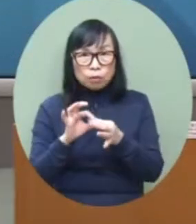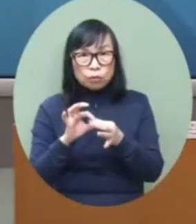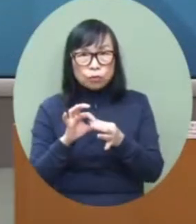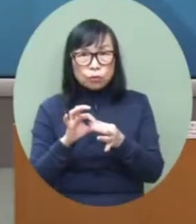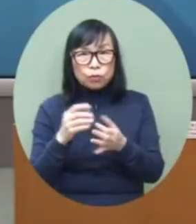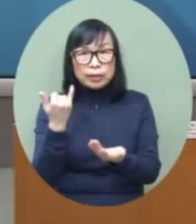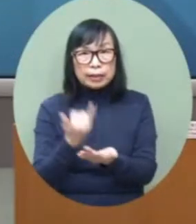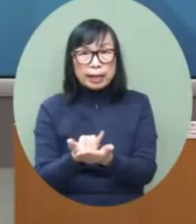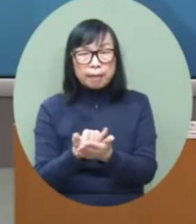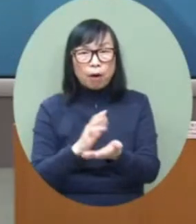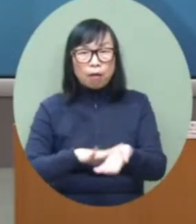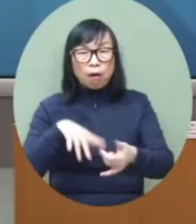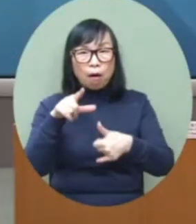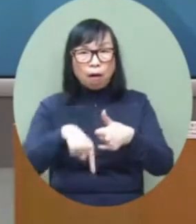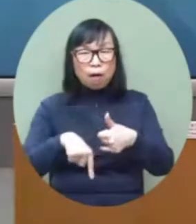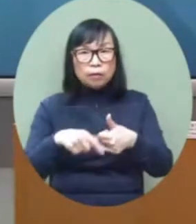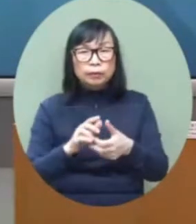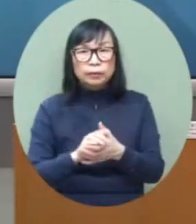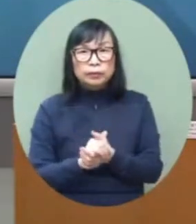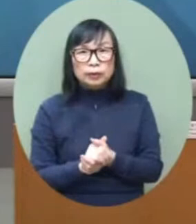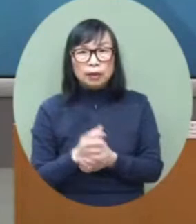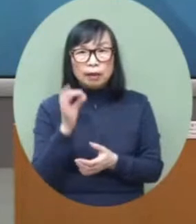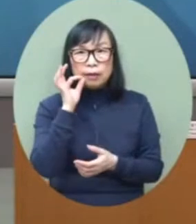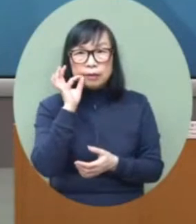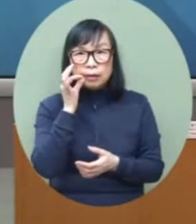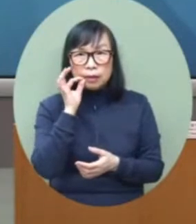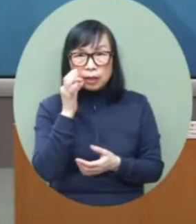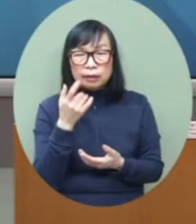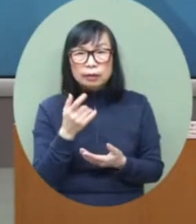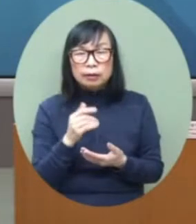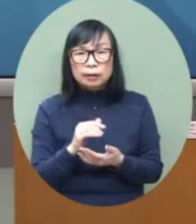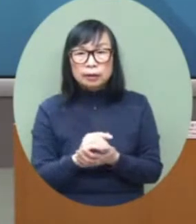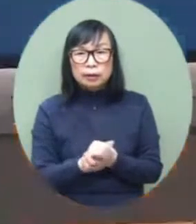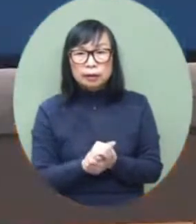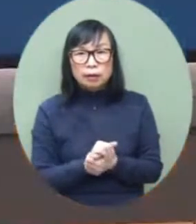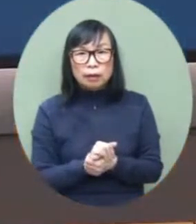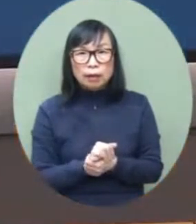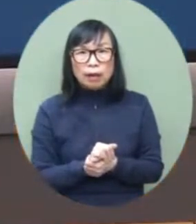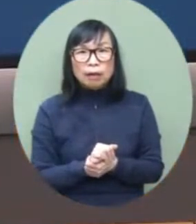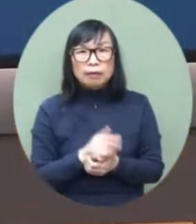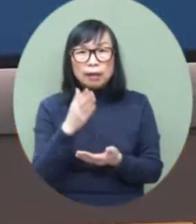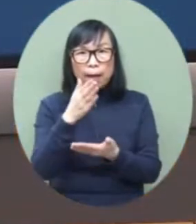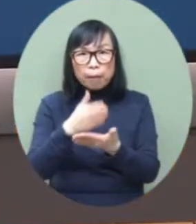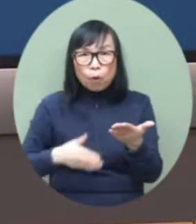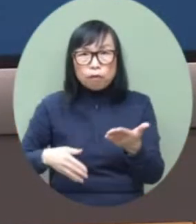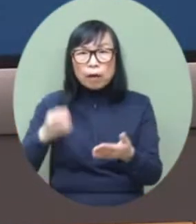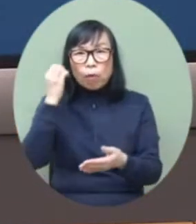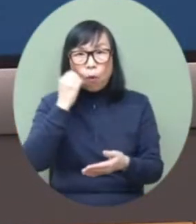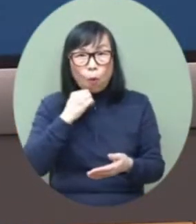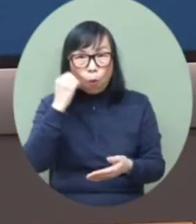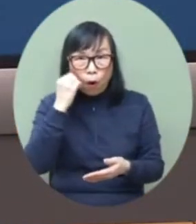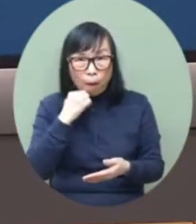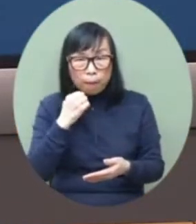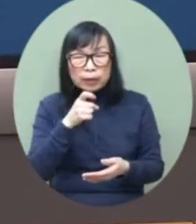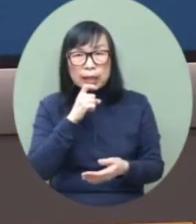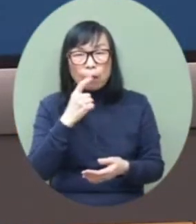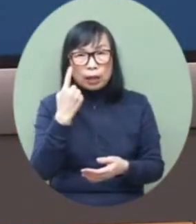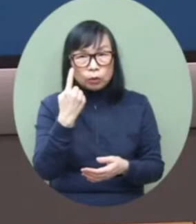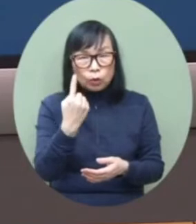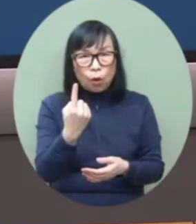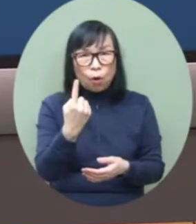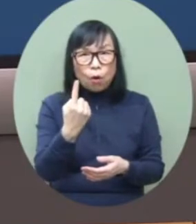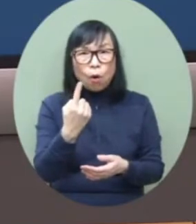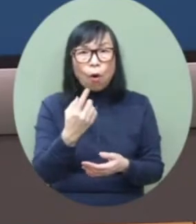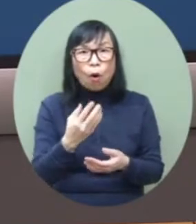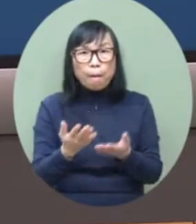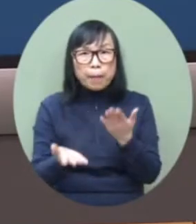The question was about mortality. The ages range mostly senior